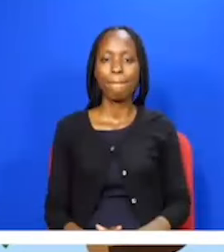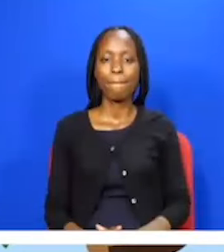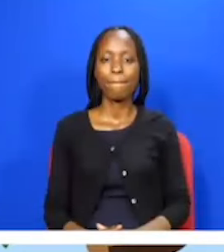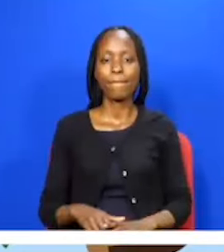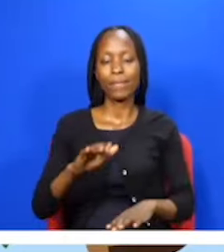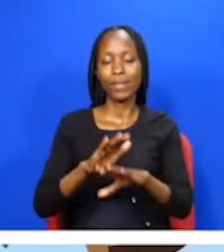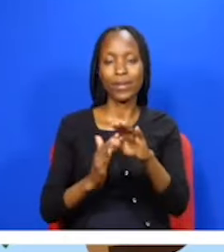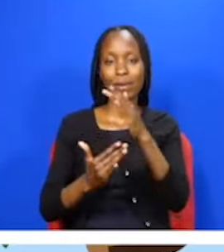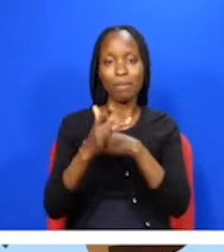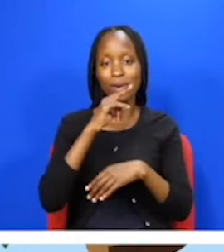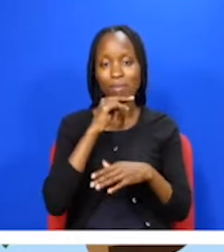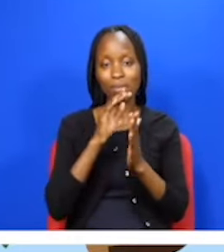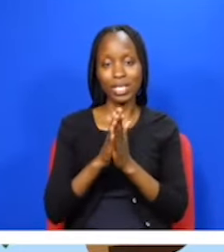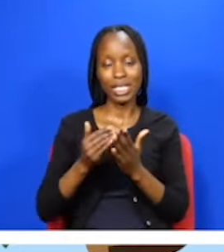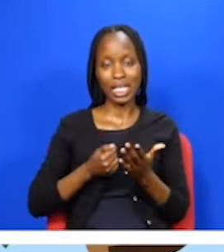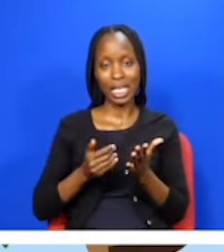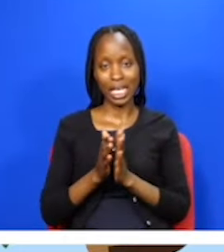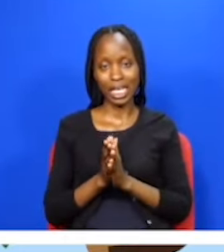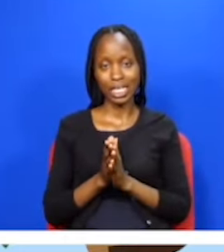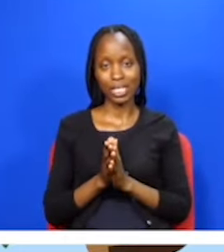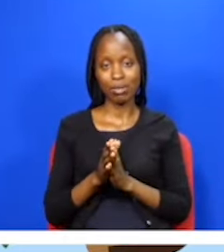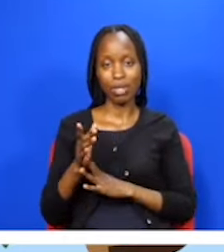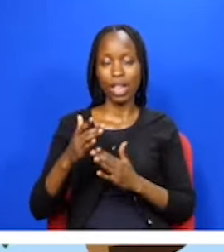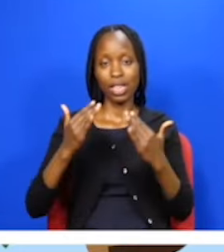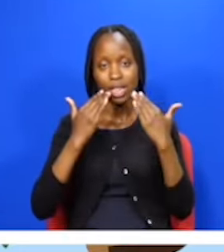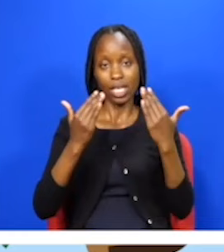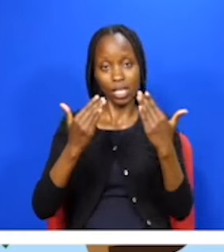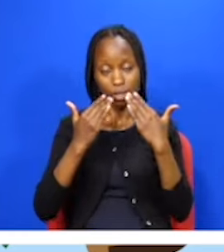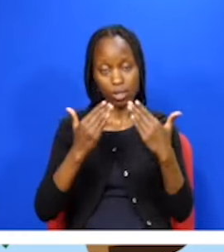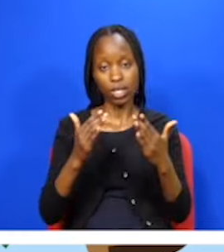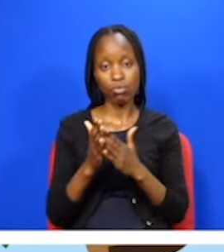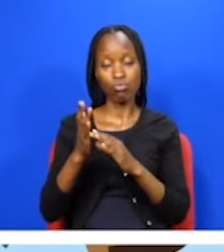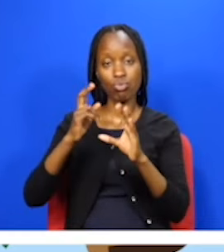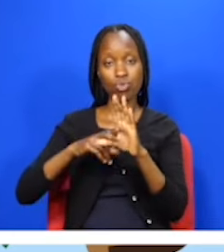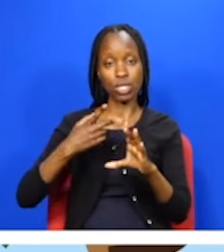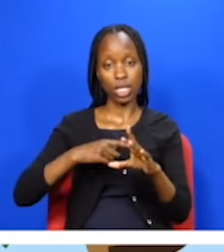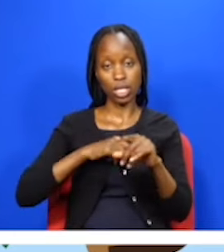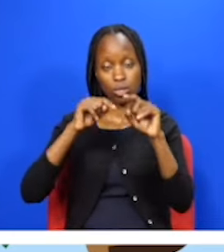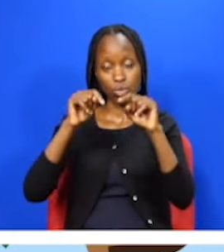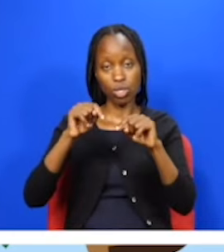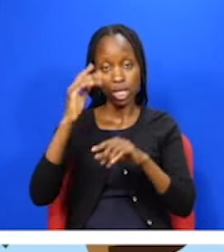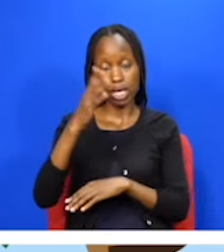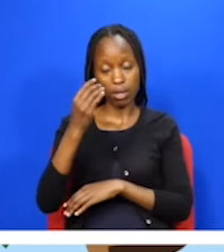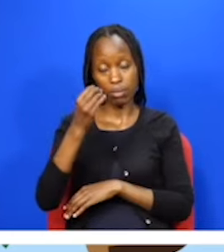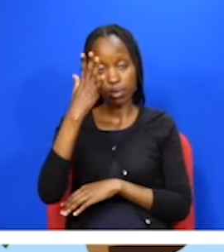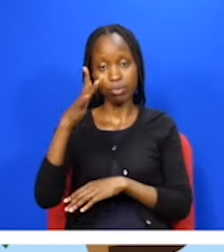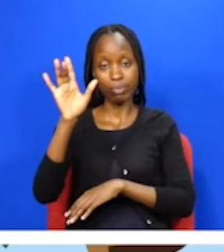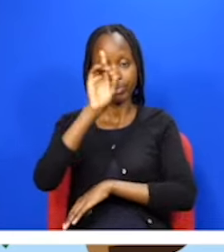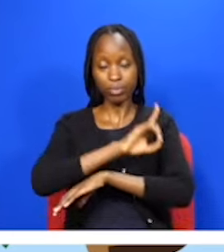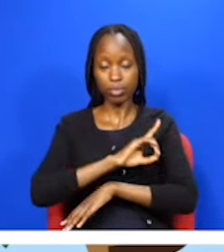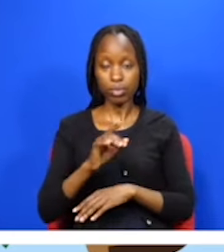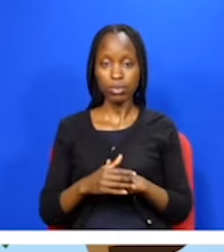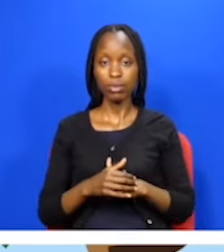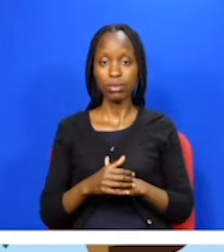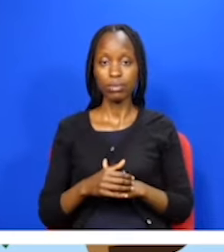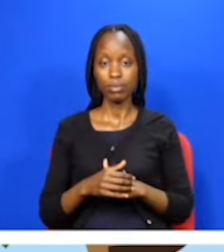Good morning, boys and girls. We thank you for joining us on this beautiful day and